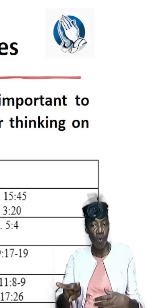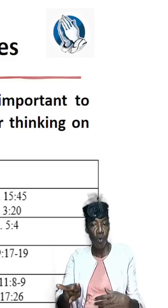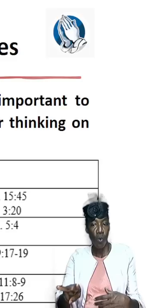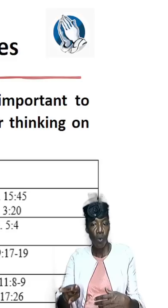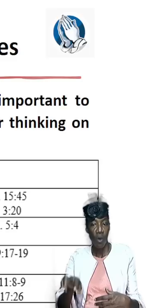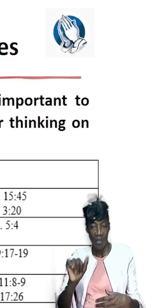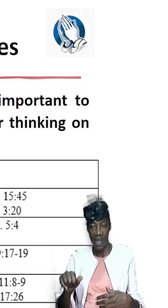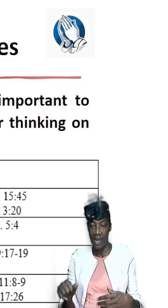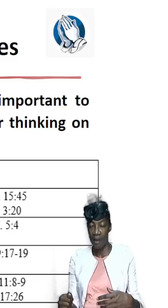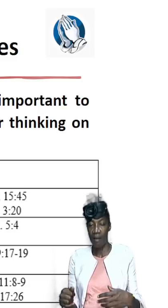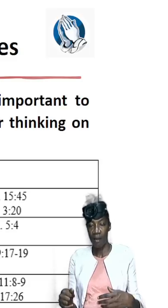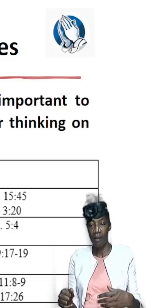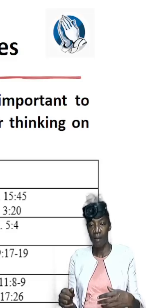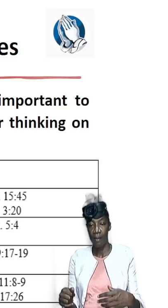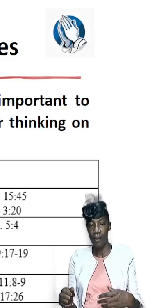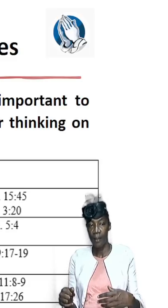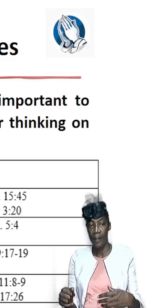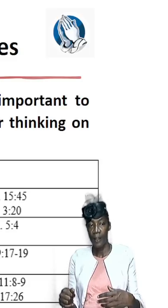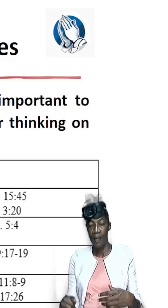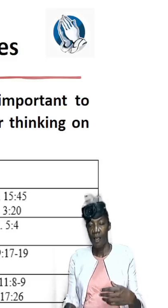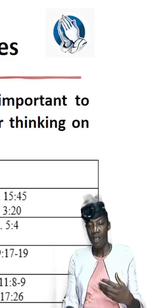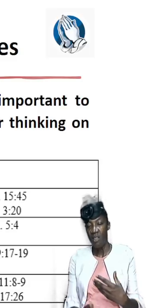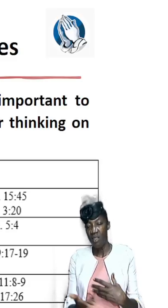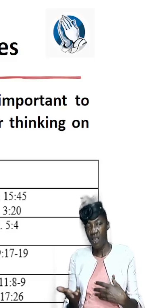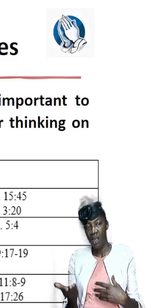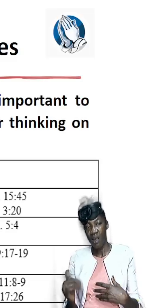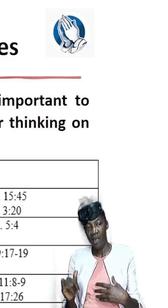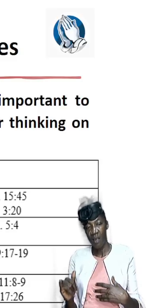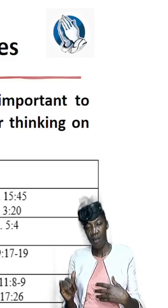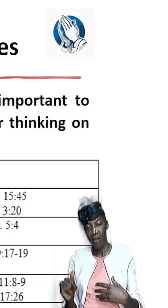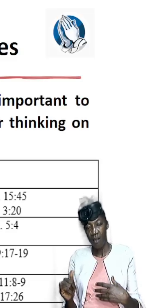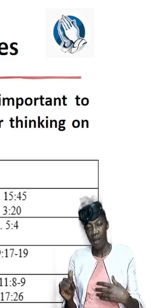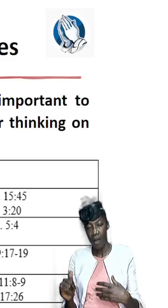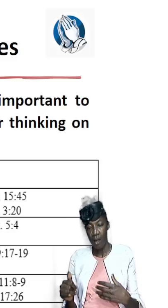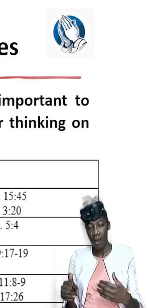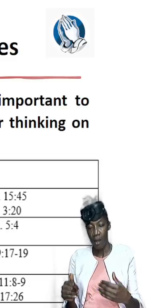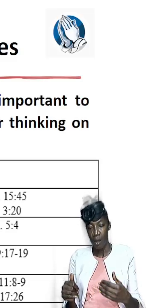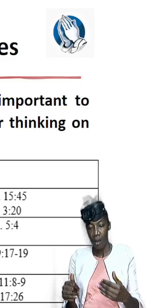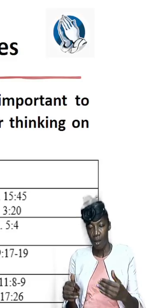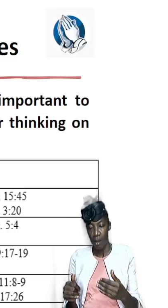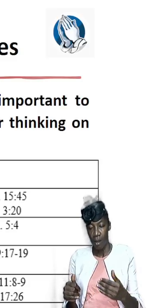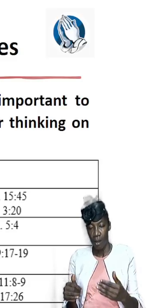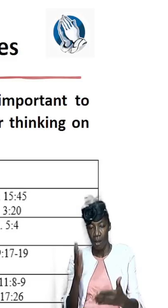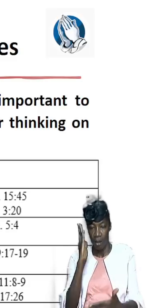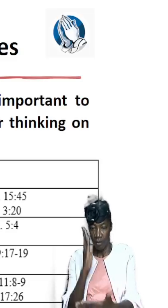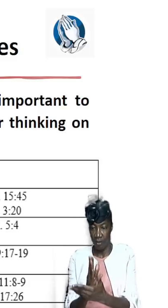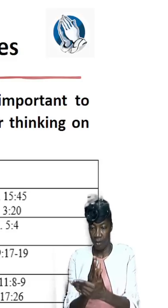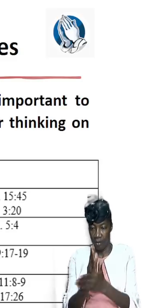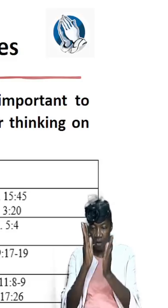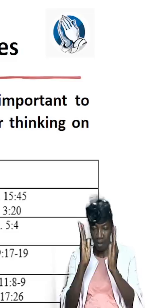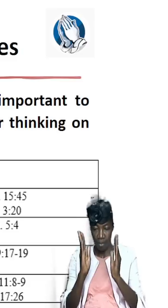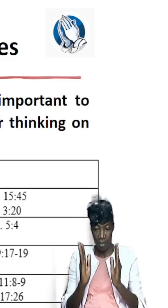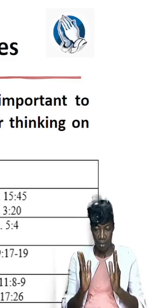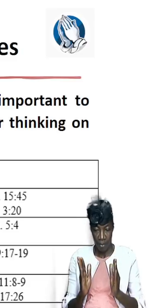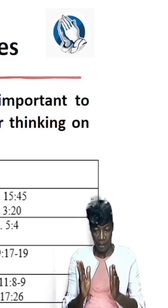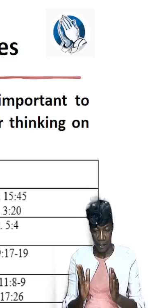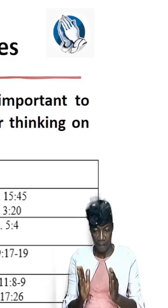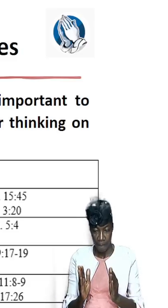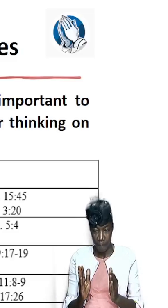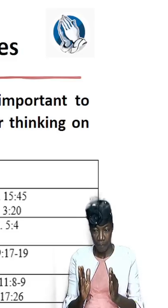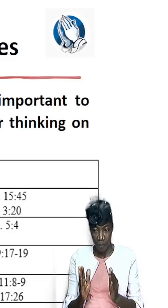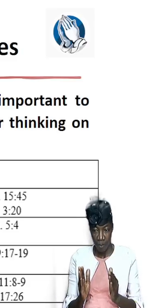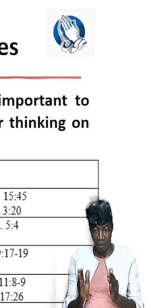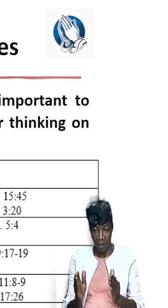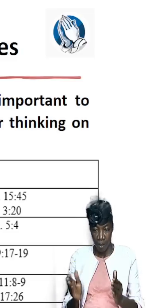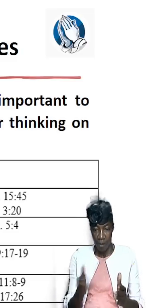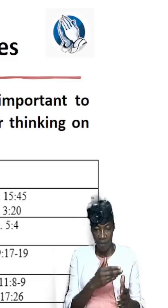that exists, that there is a gap between Genesis chapter 1 and verse 1 and Genesis